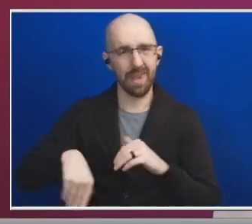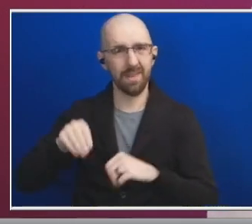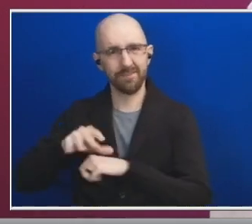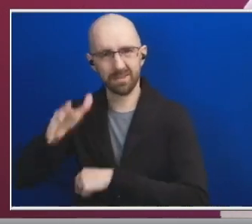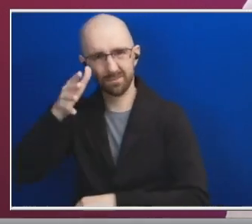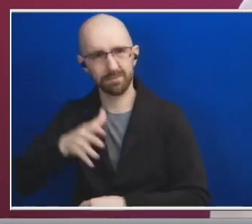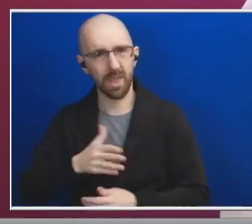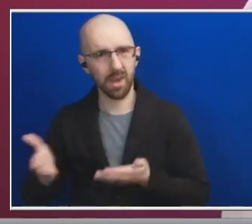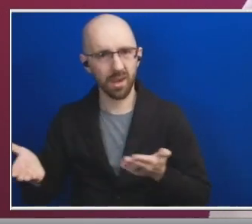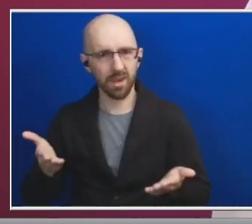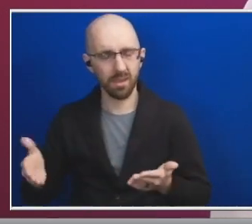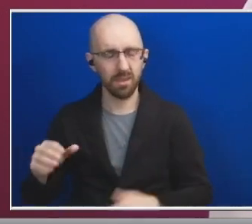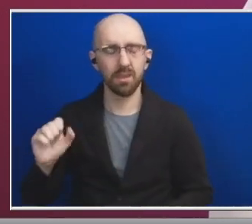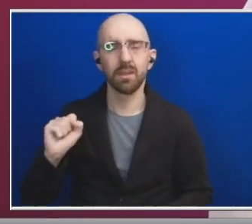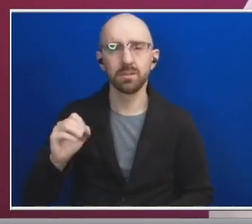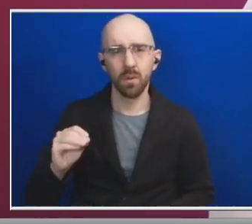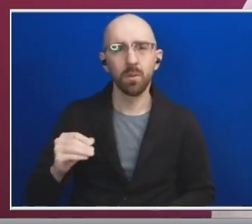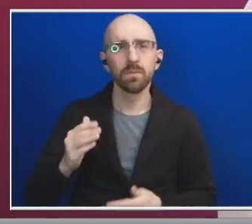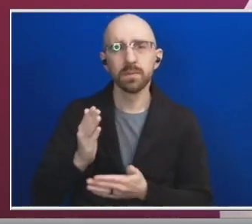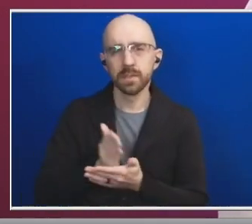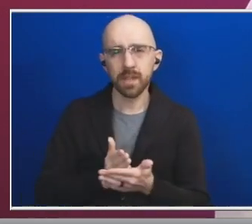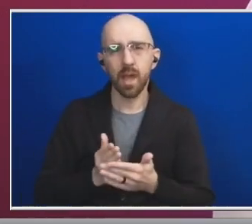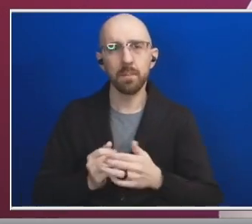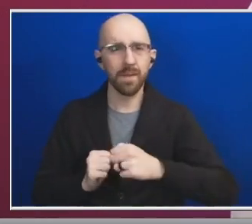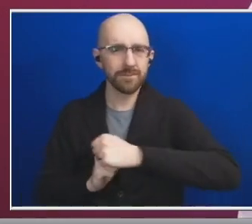we get some foundational information there,